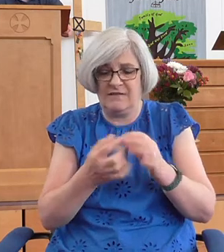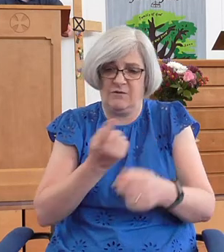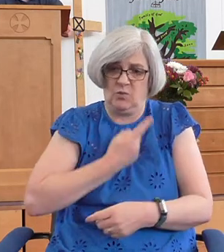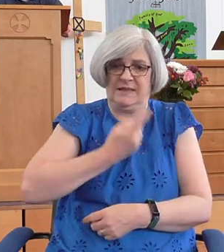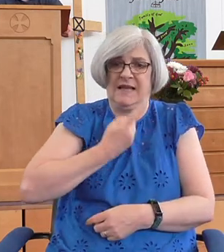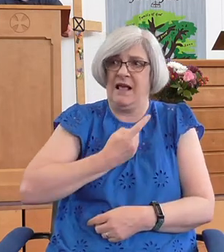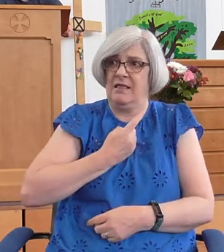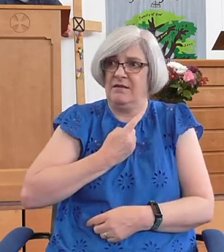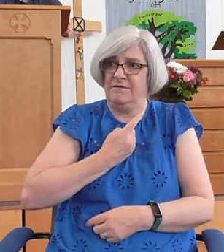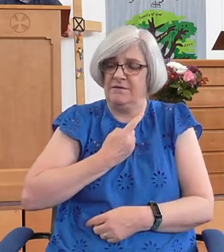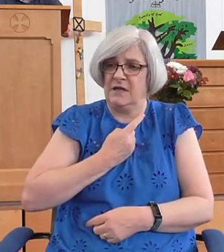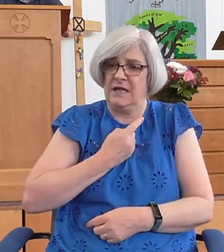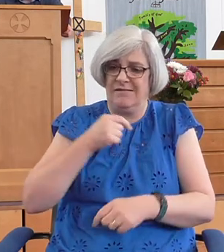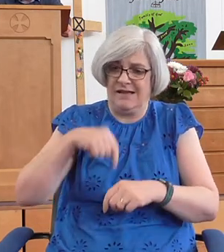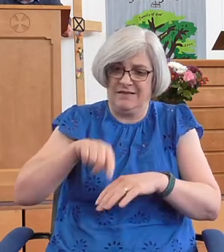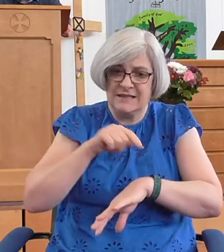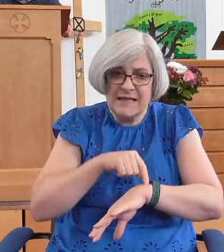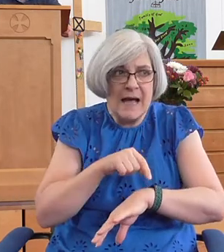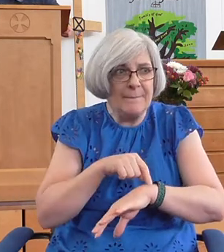and in progress?